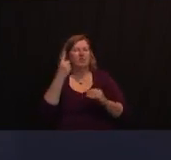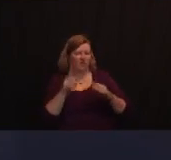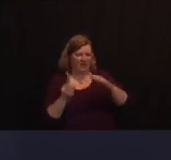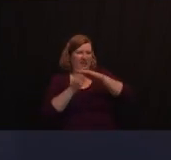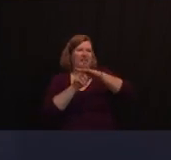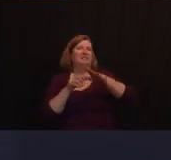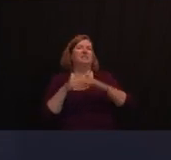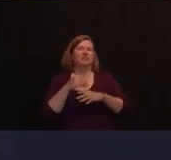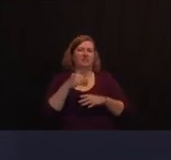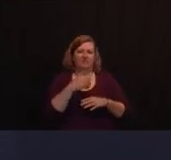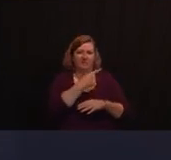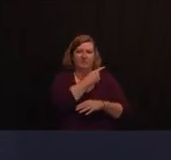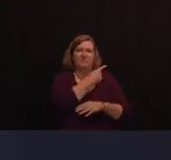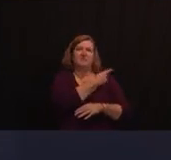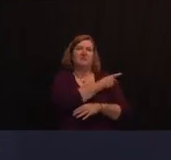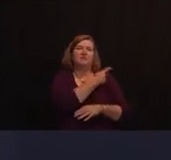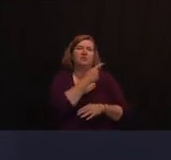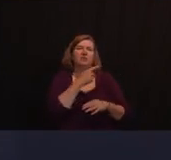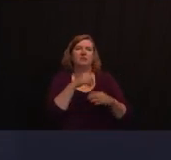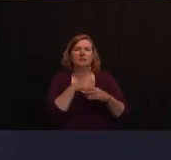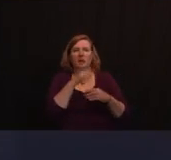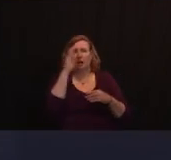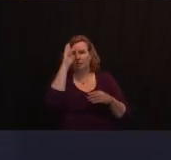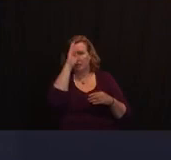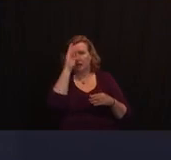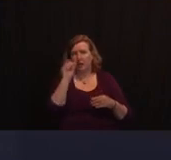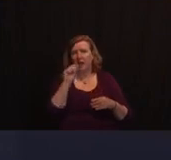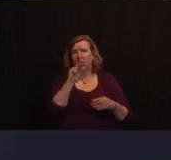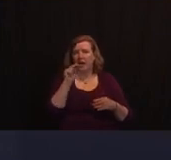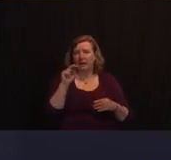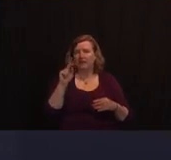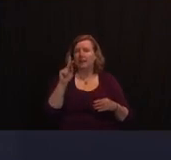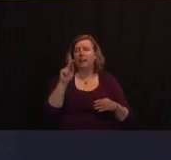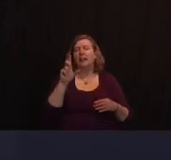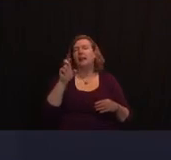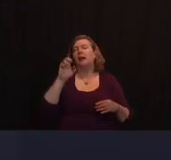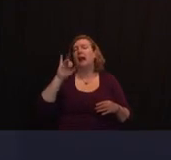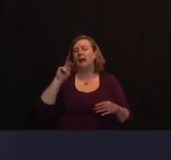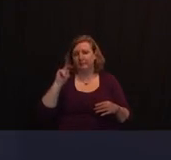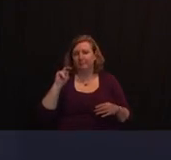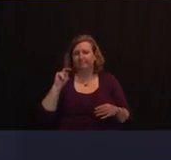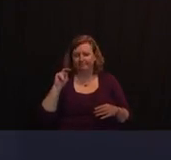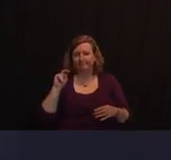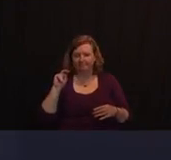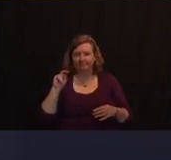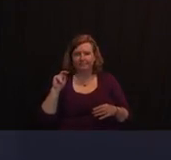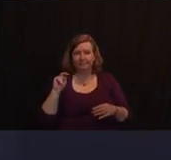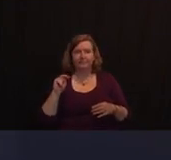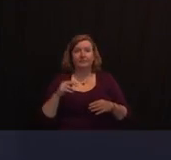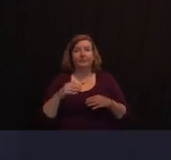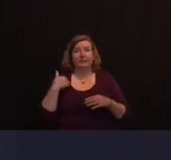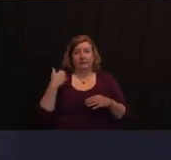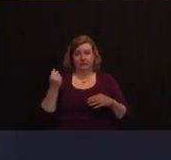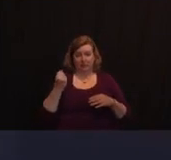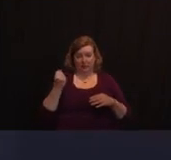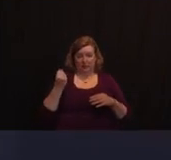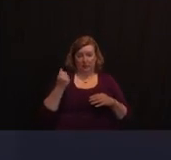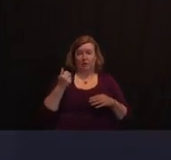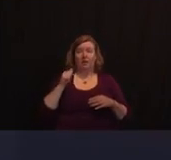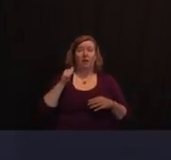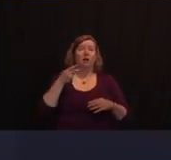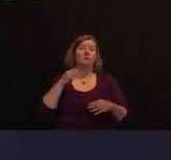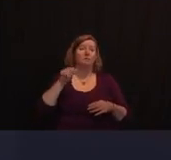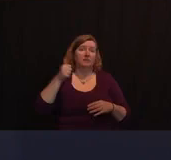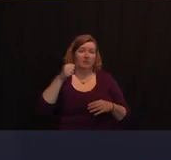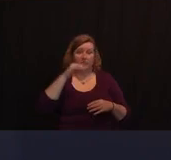Ann Klein. On April 10th, Saturday, New Jersey reports a percent positivity